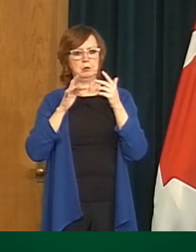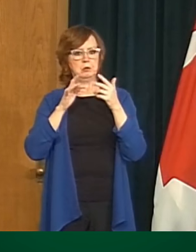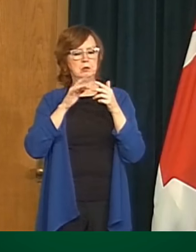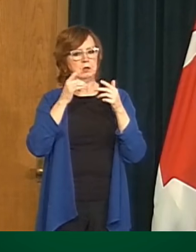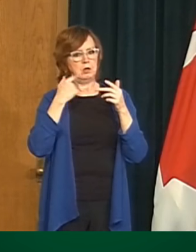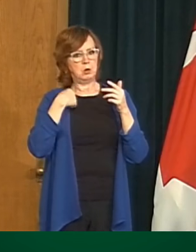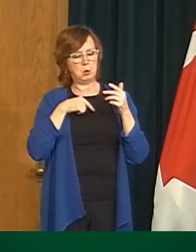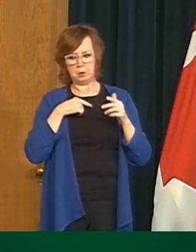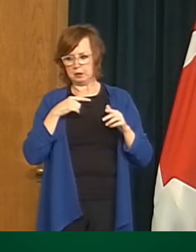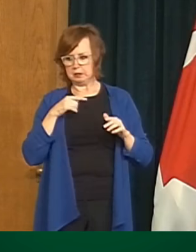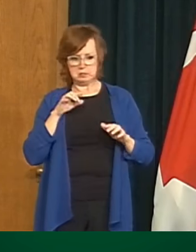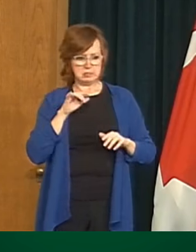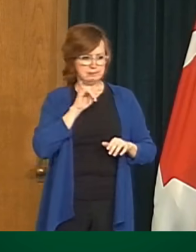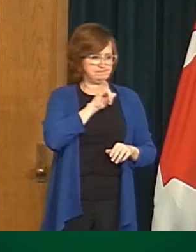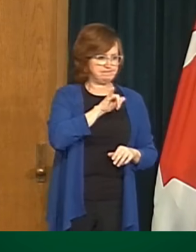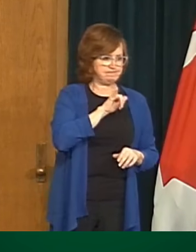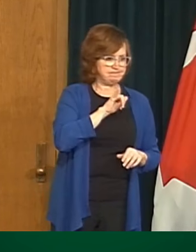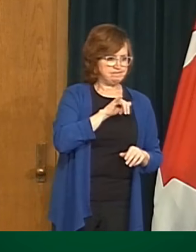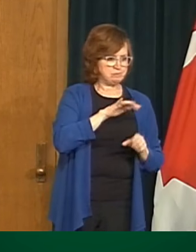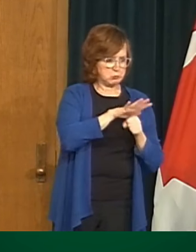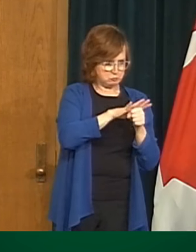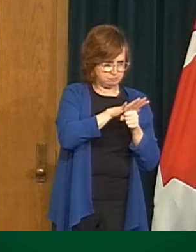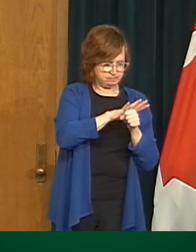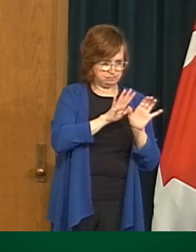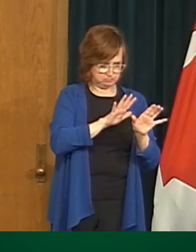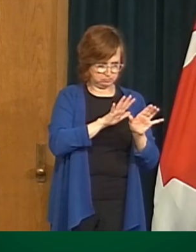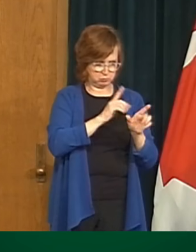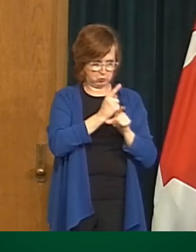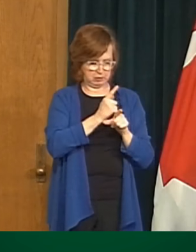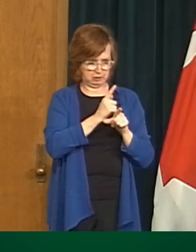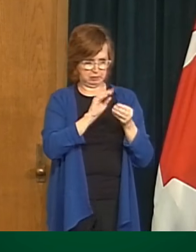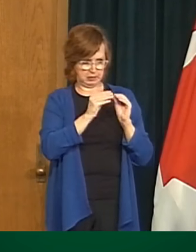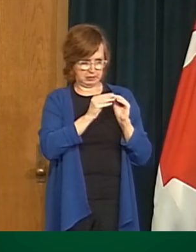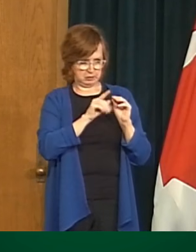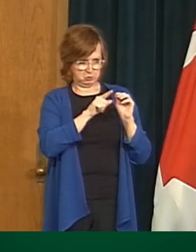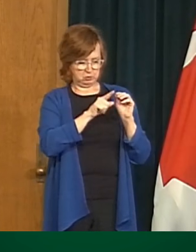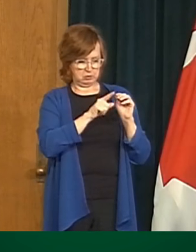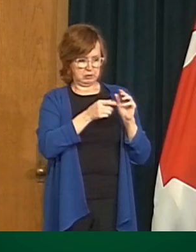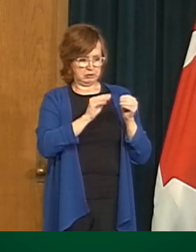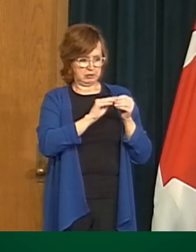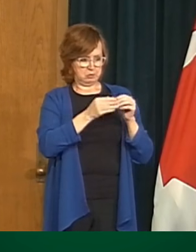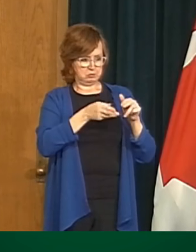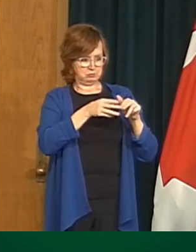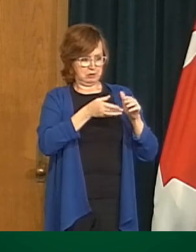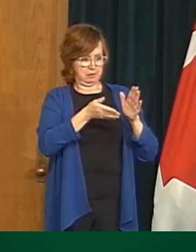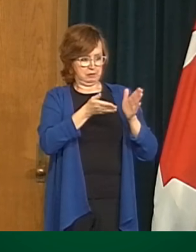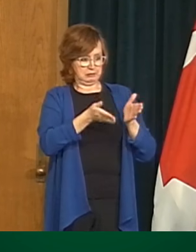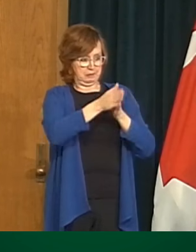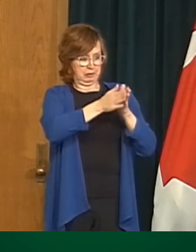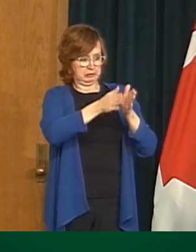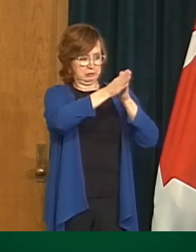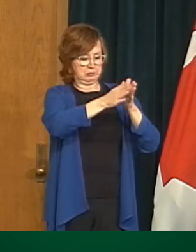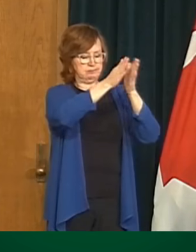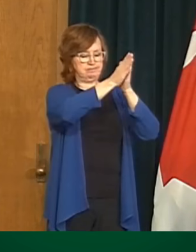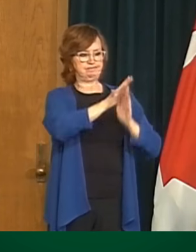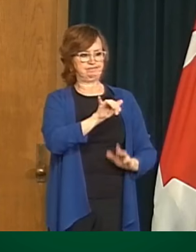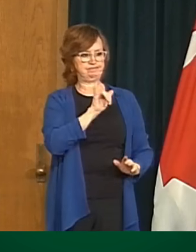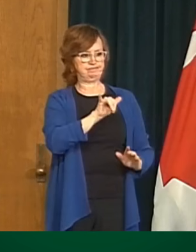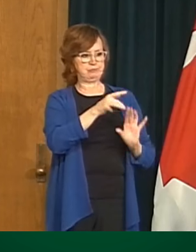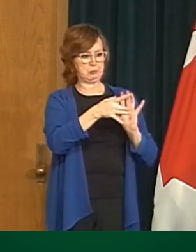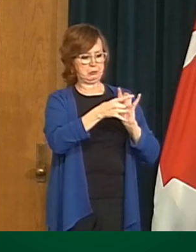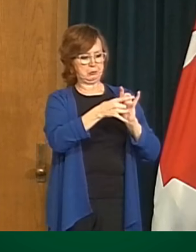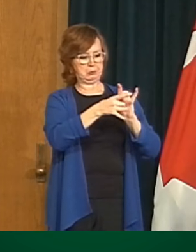local outbreak, and we have to look at the reproductive rate with that in mind. And so if we look